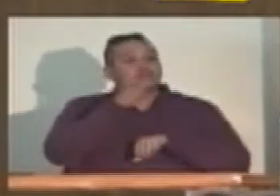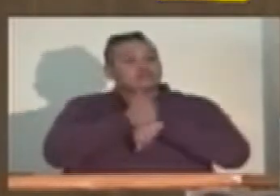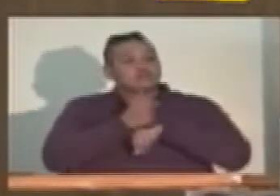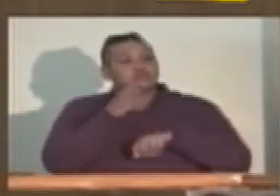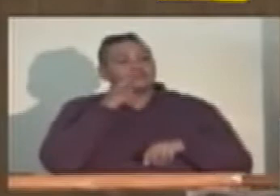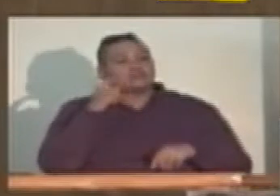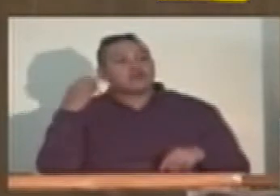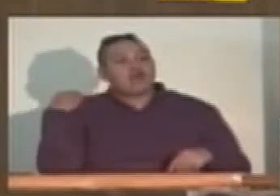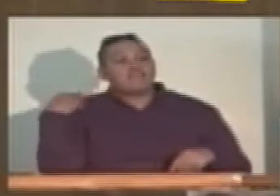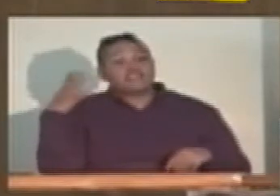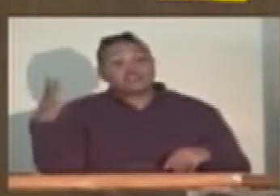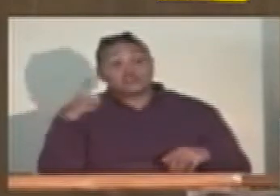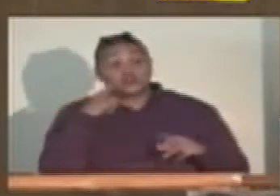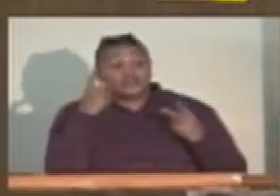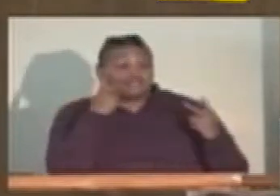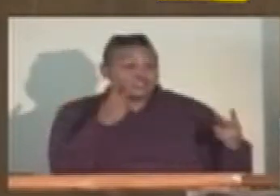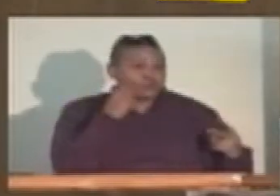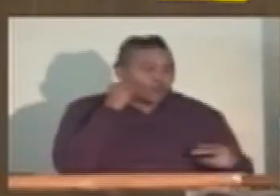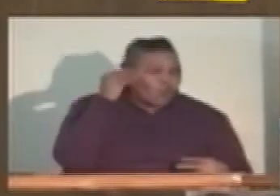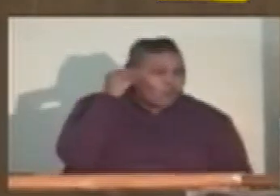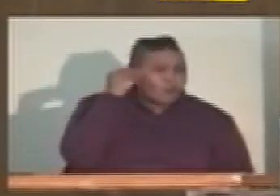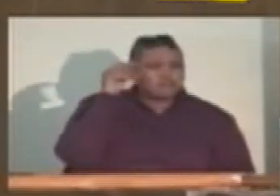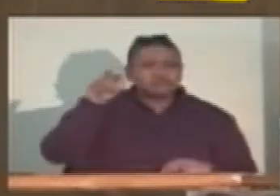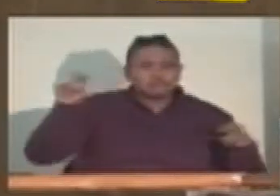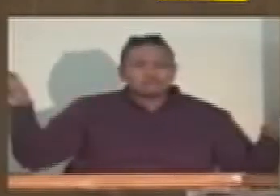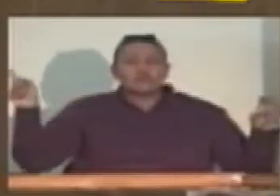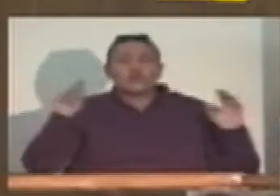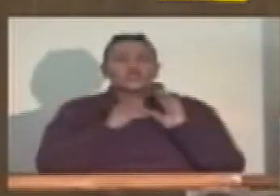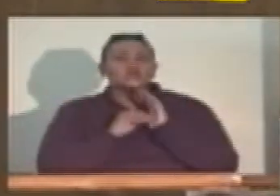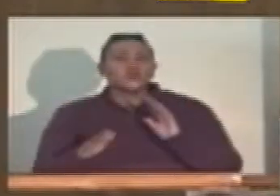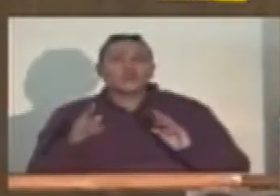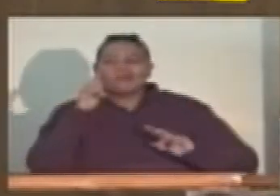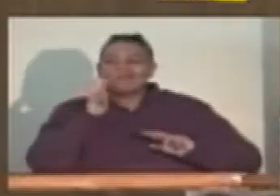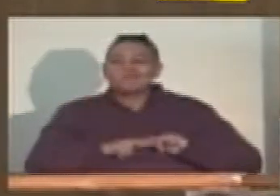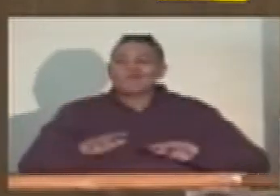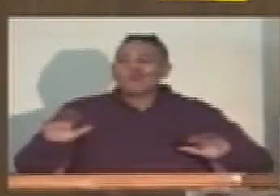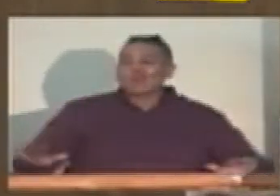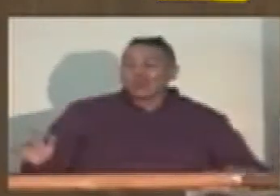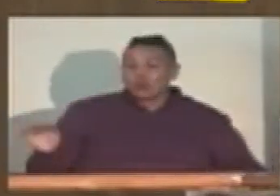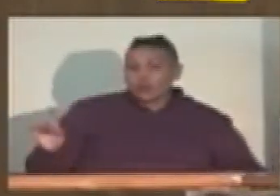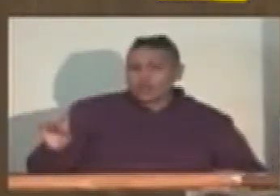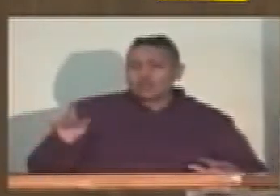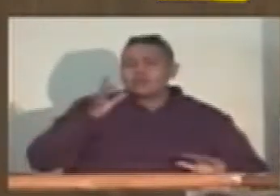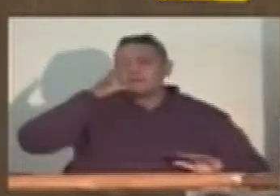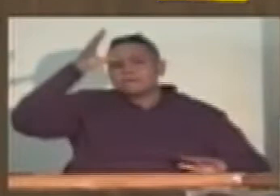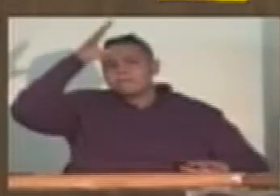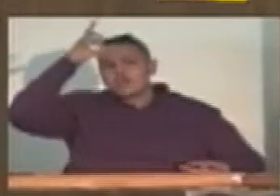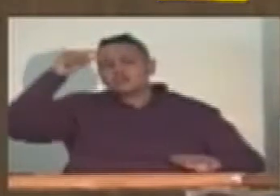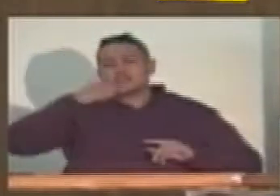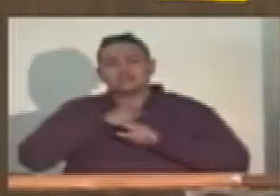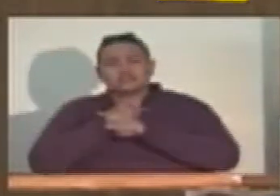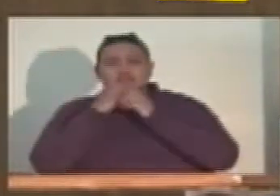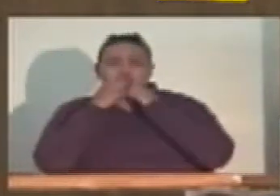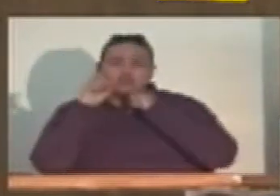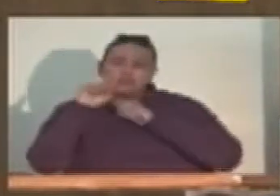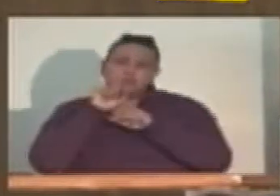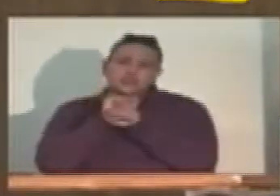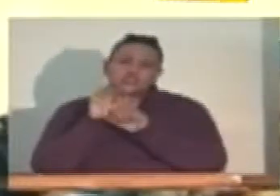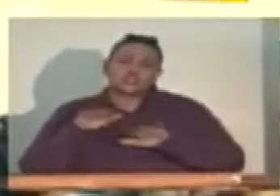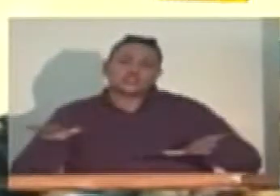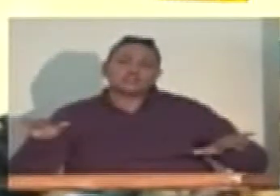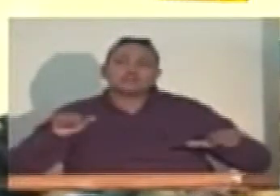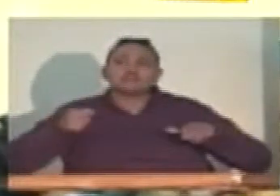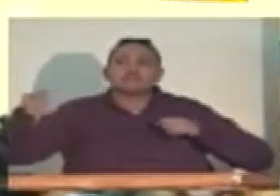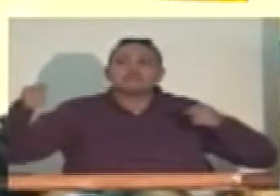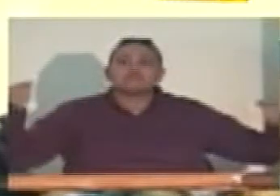to visit the homes and the plazas where students usually hang out. Parents and guardians must ensure that their children are in